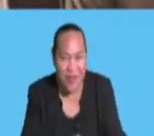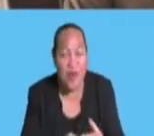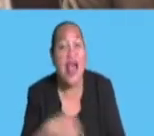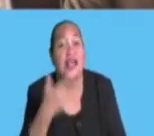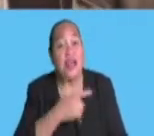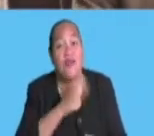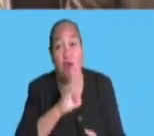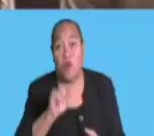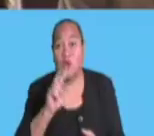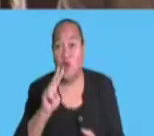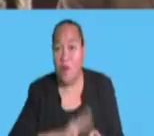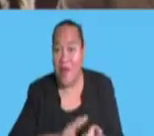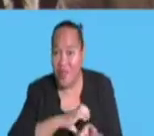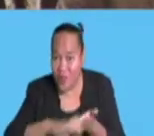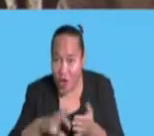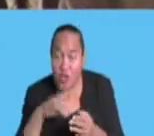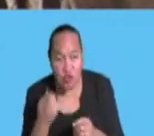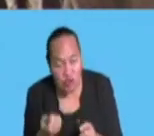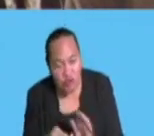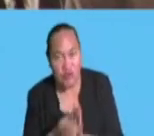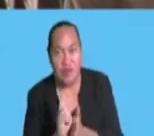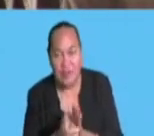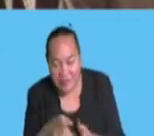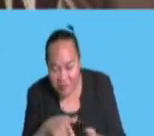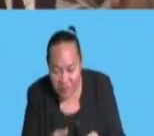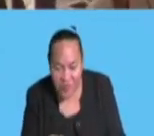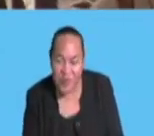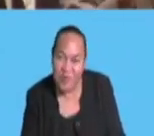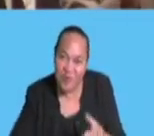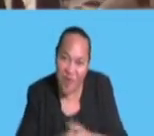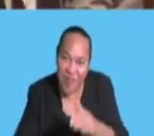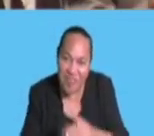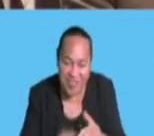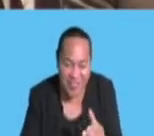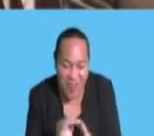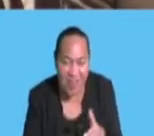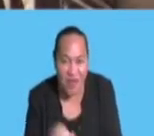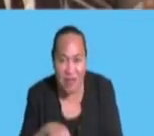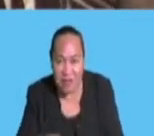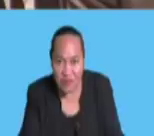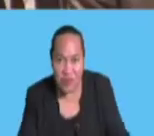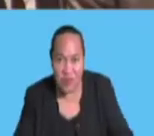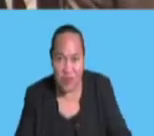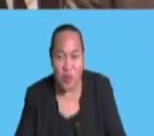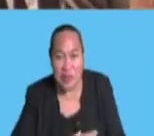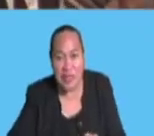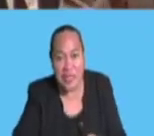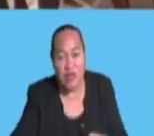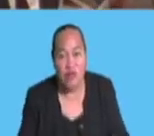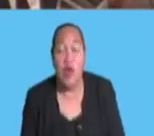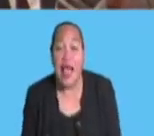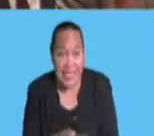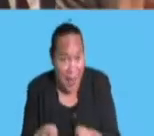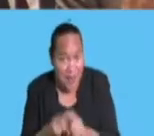million being provided for renewals and replacement of roads. And at the same time, we